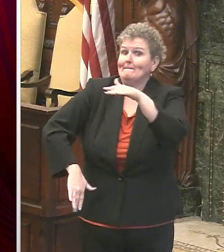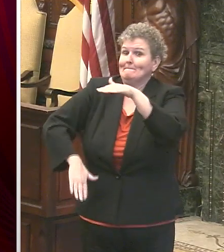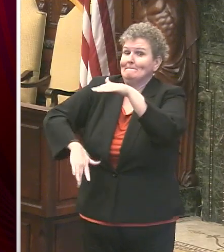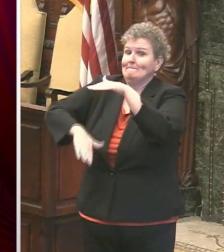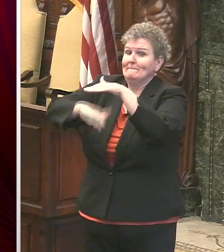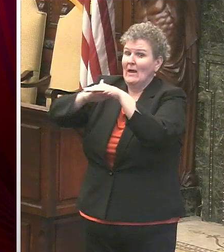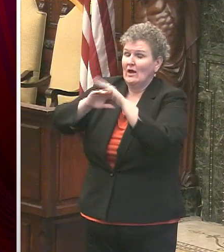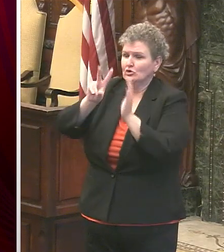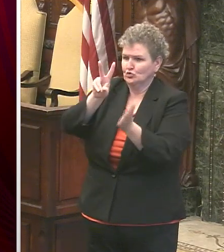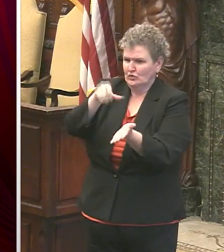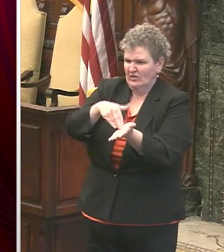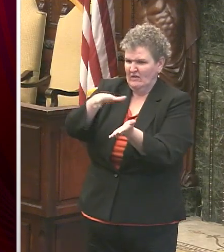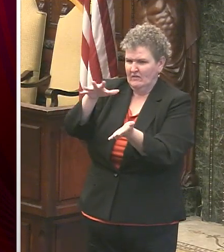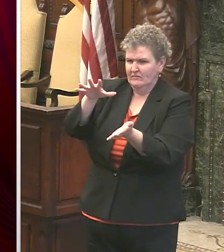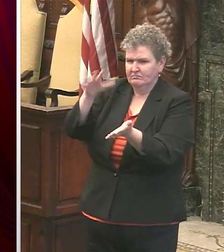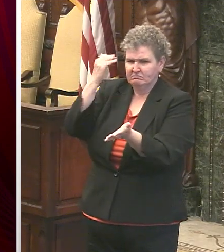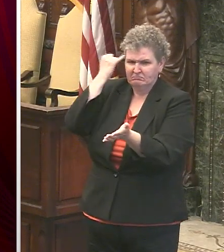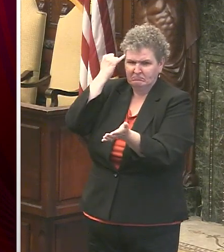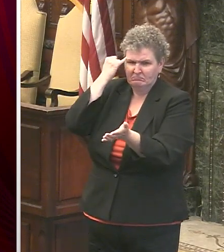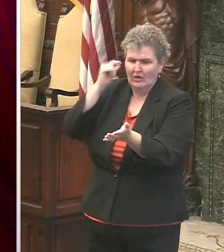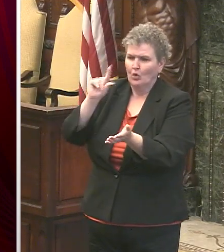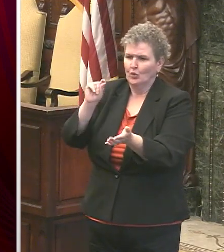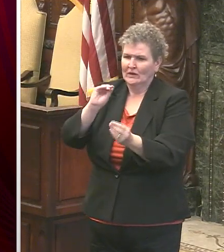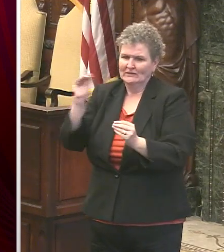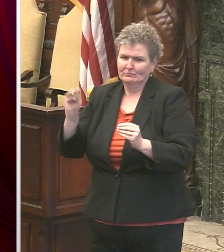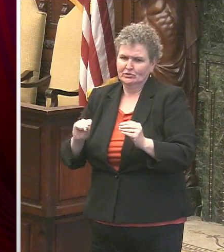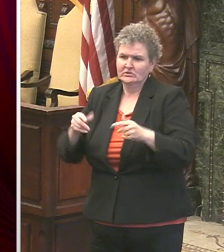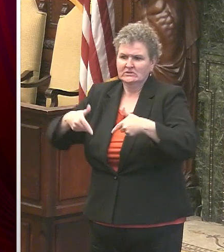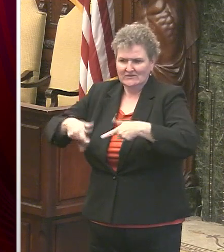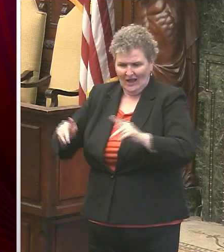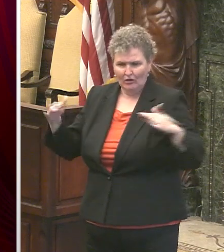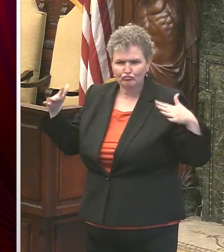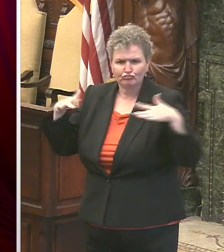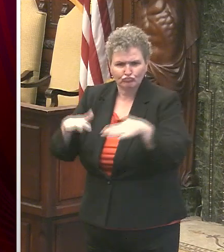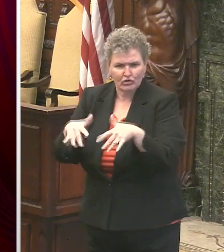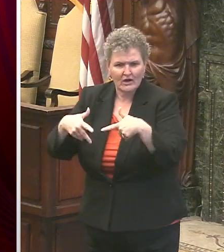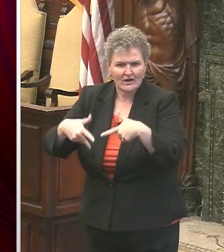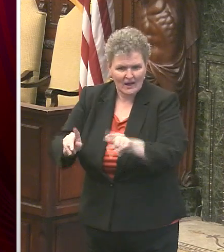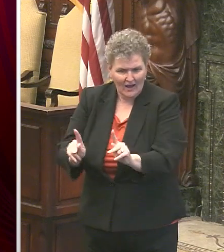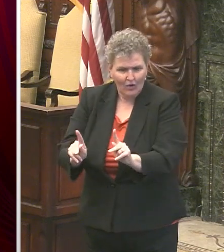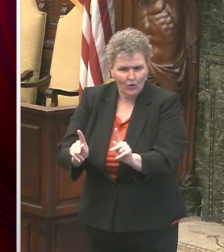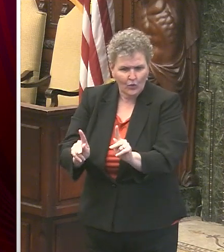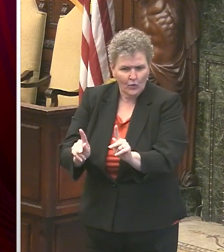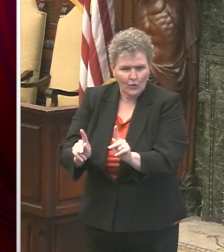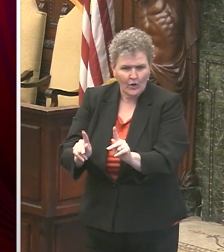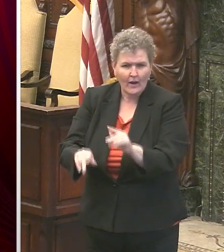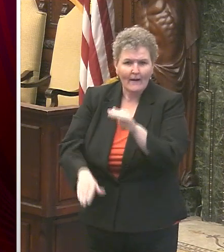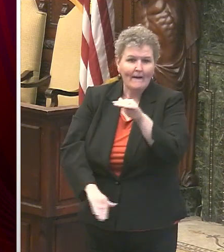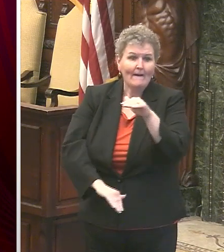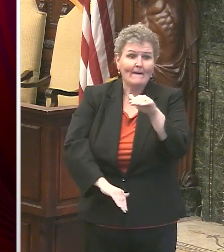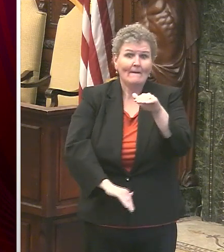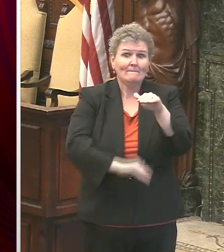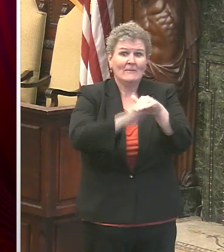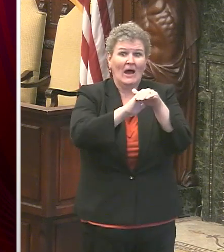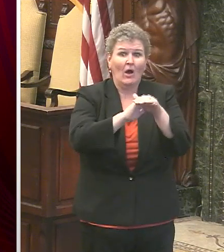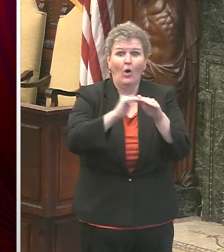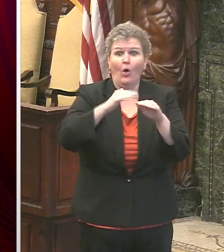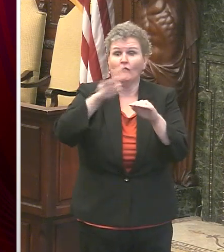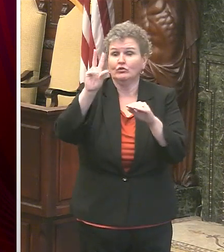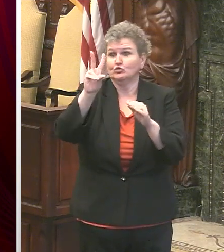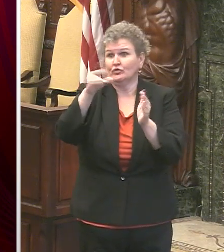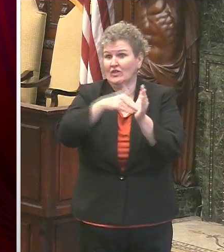2,000, we would allow 20% of the maximum occupancy. And if the maximum occupancy is greater than 2,000, we would